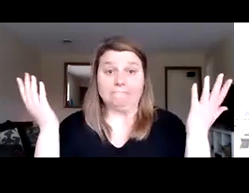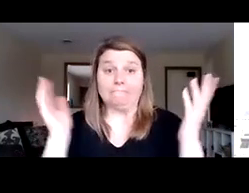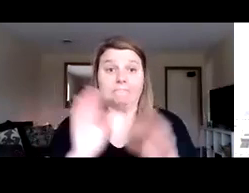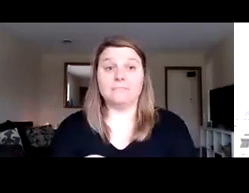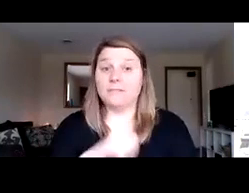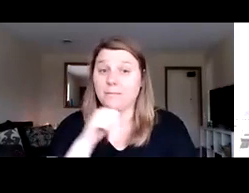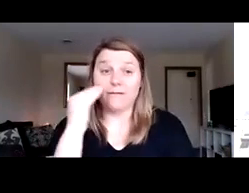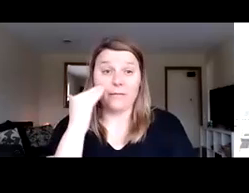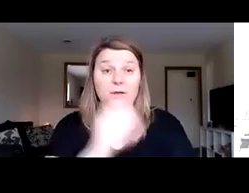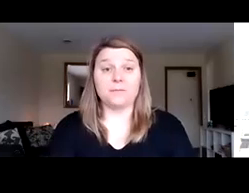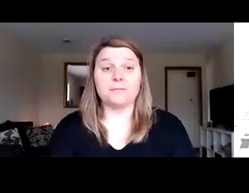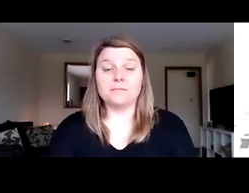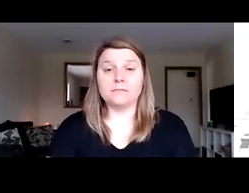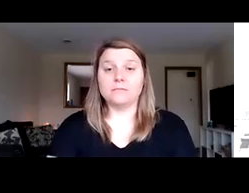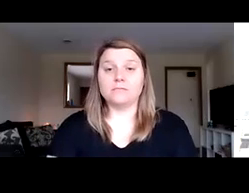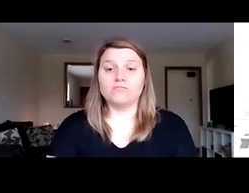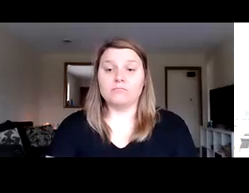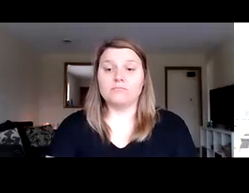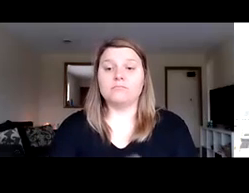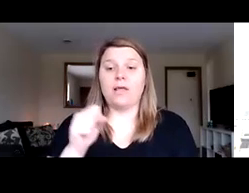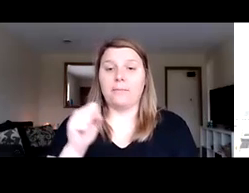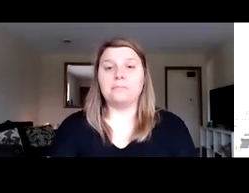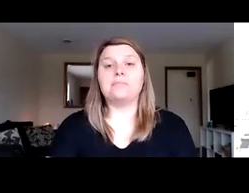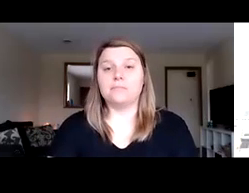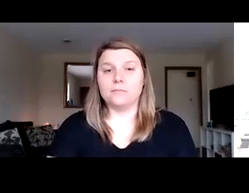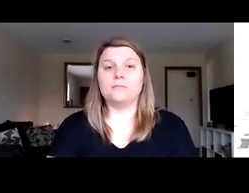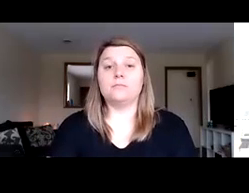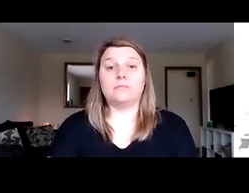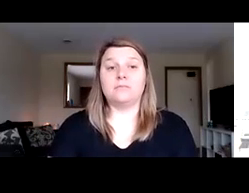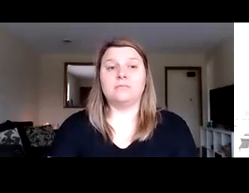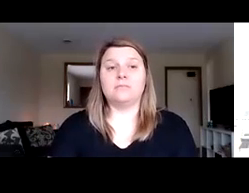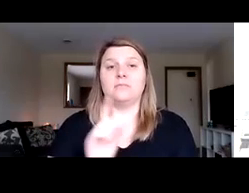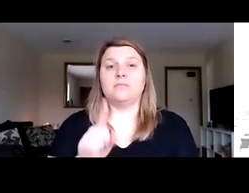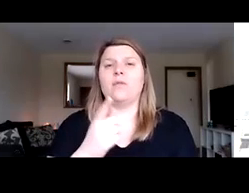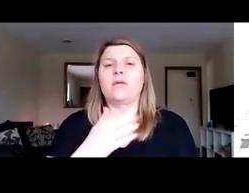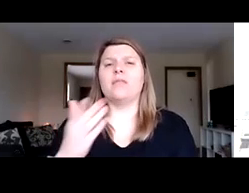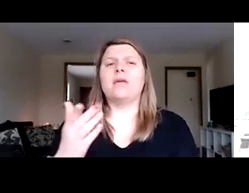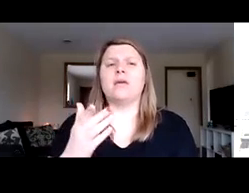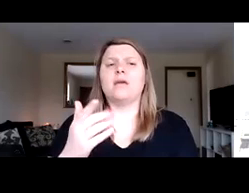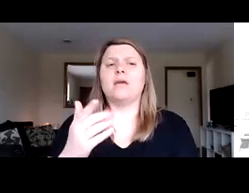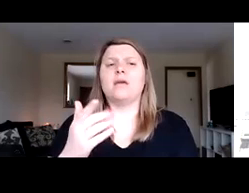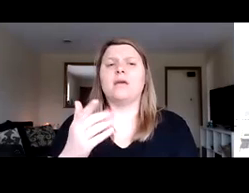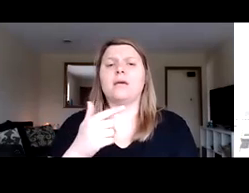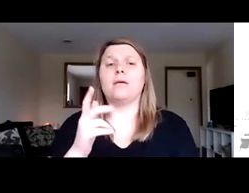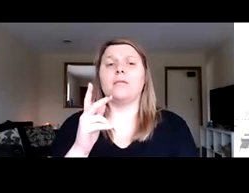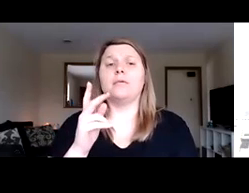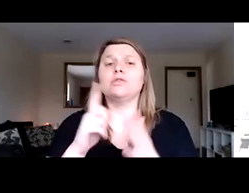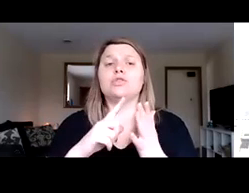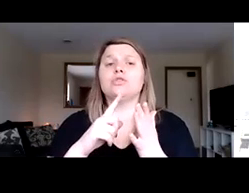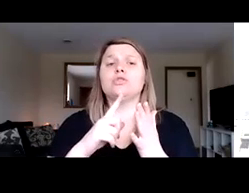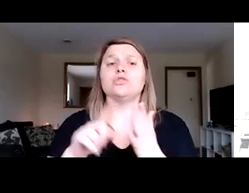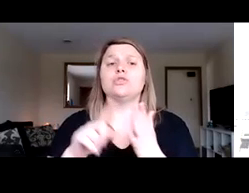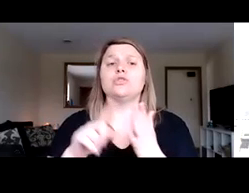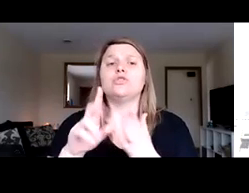familiar with those. Yeah. At all. The only thing I would tell people is to check out the Global Scholars